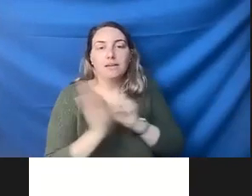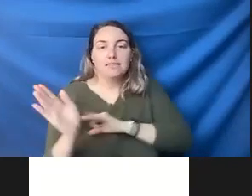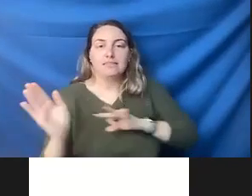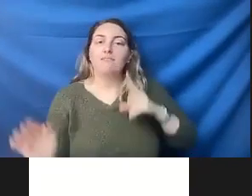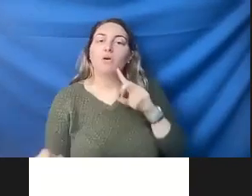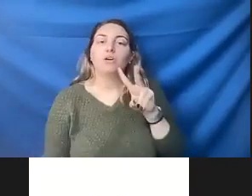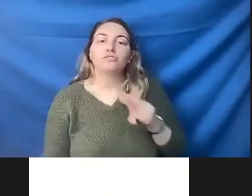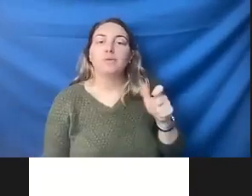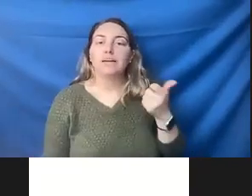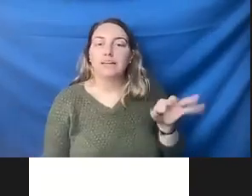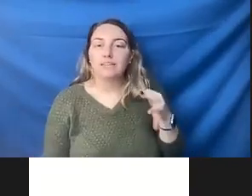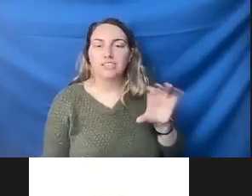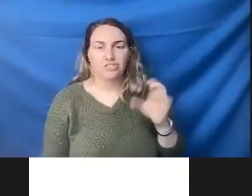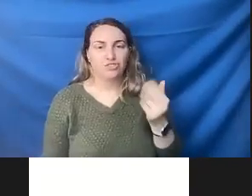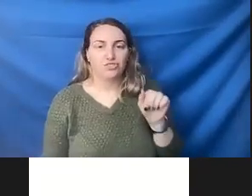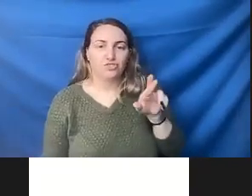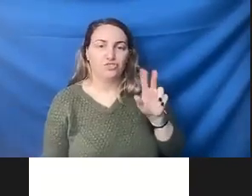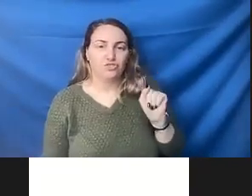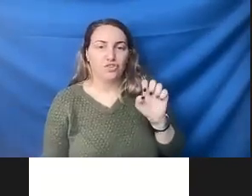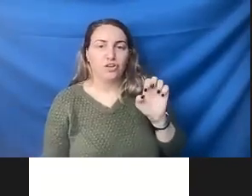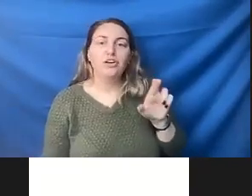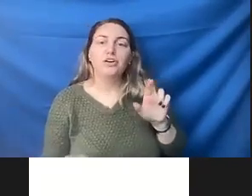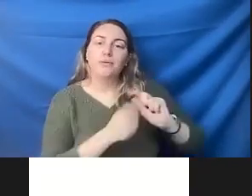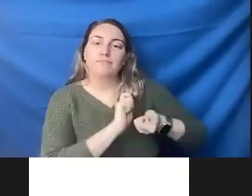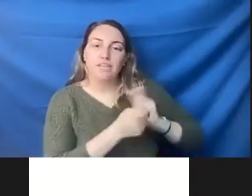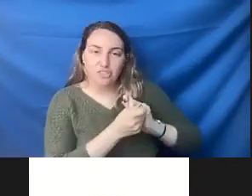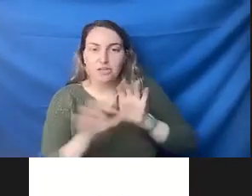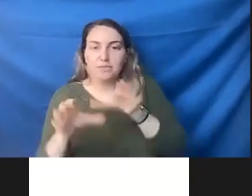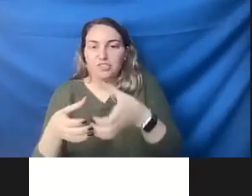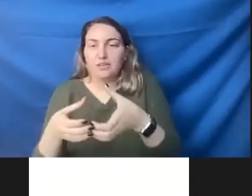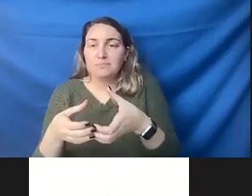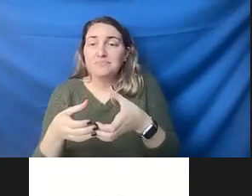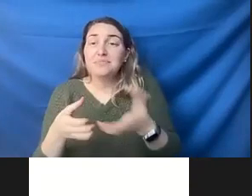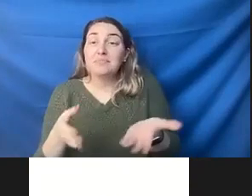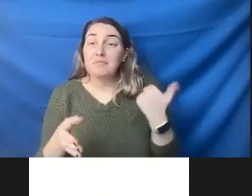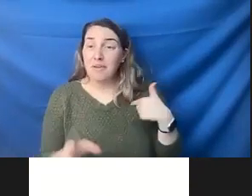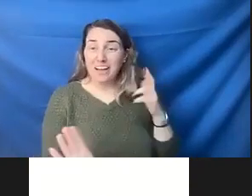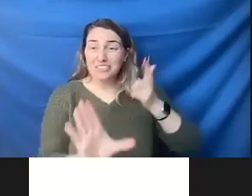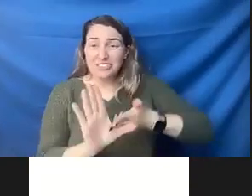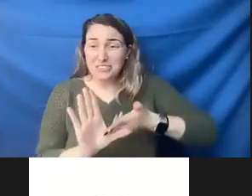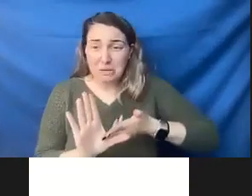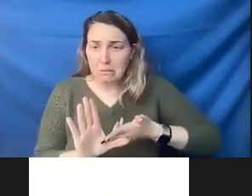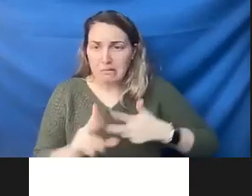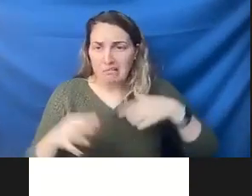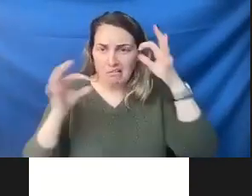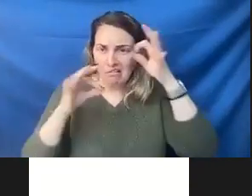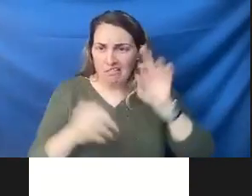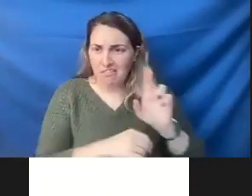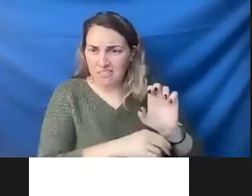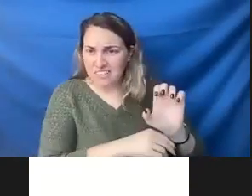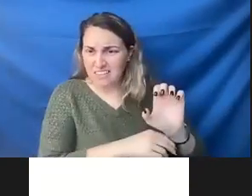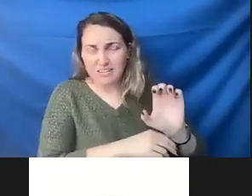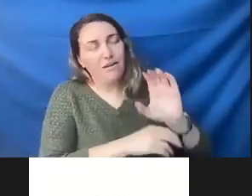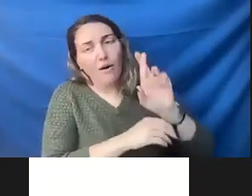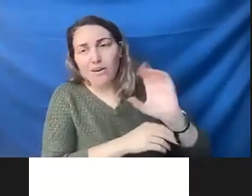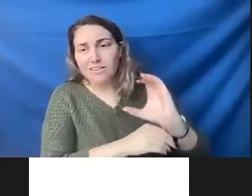Commission. And I didn't know anything about ranked choice voting when I joined on the staff of the Charter Commission. And I learned a